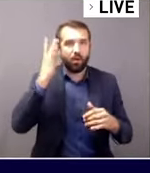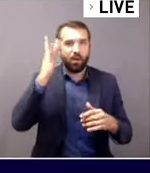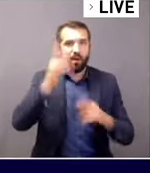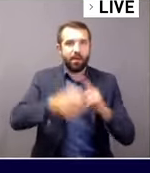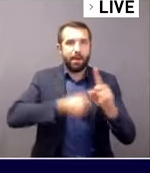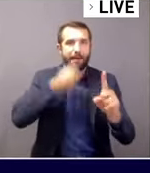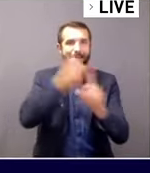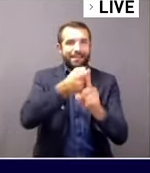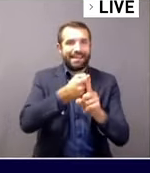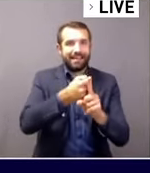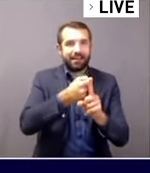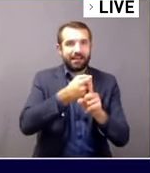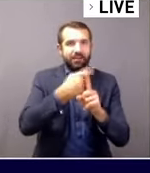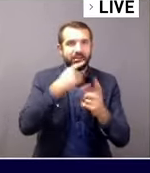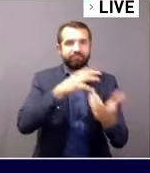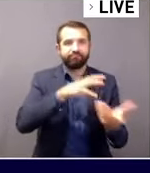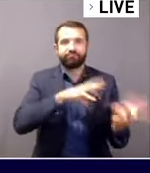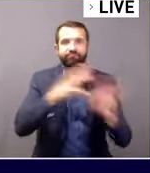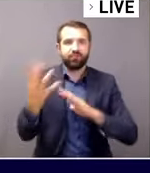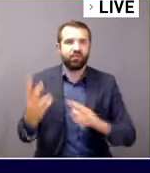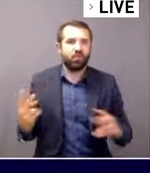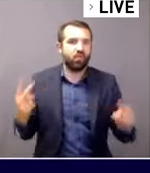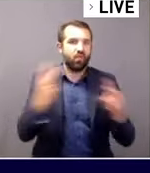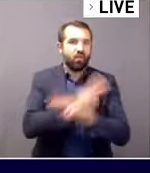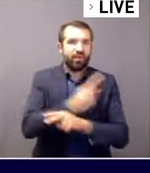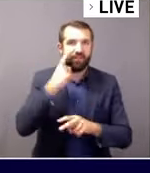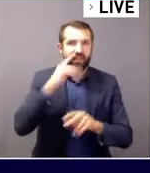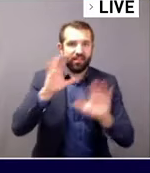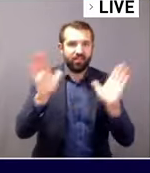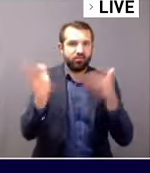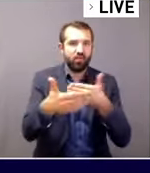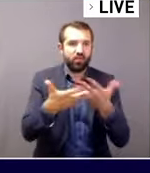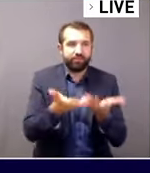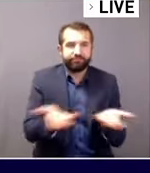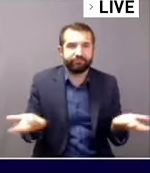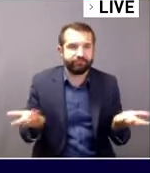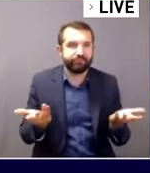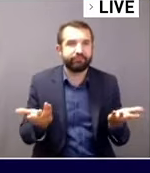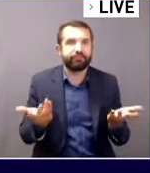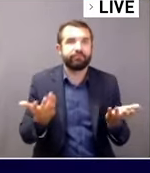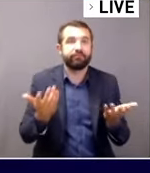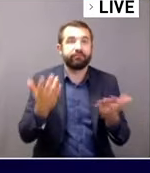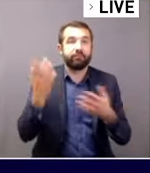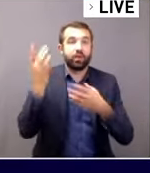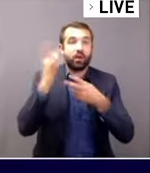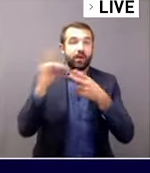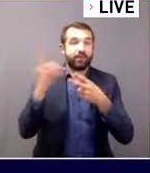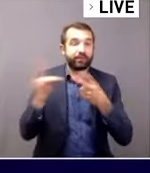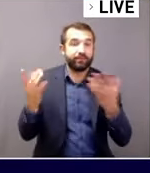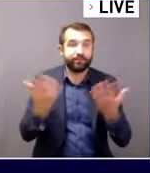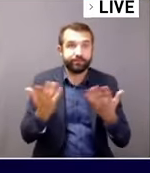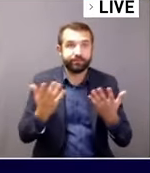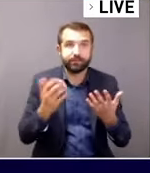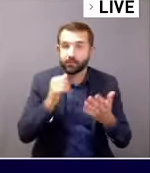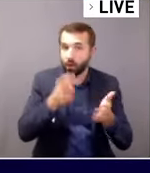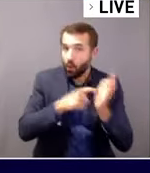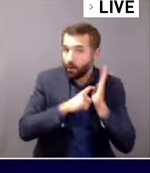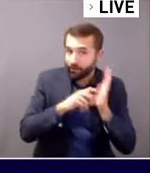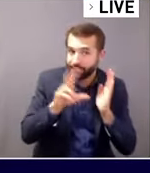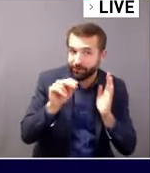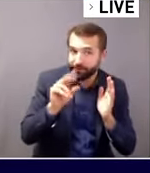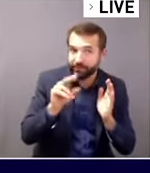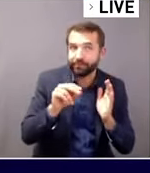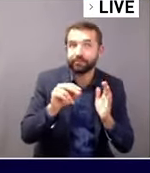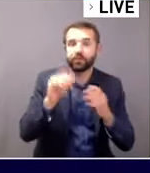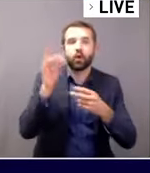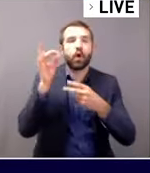the impact on that would be too great, they have the option, not the requirement, but the option of having that teacher